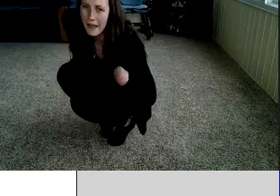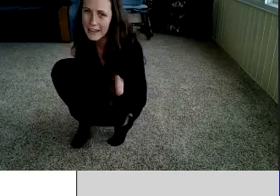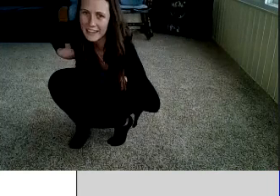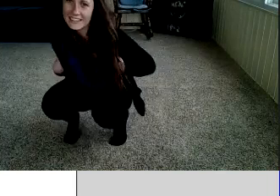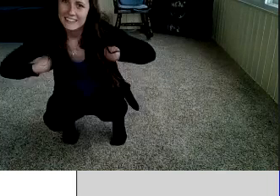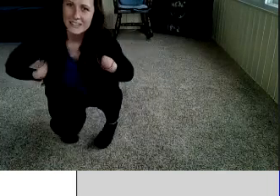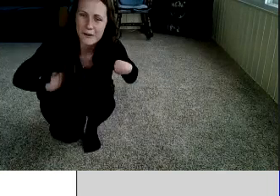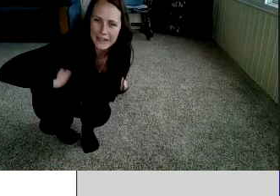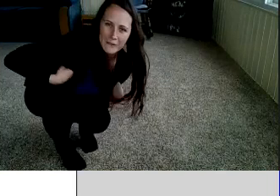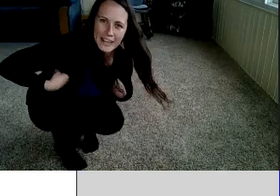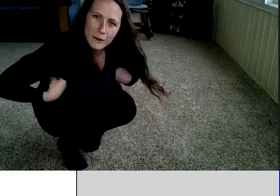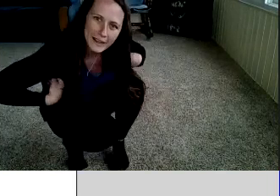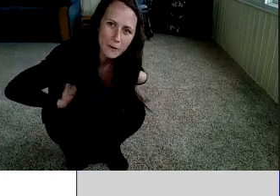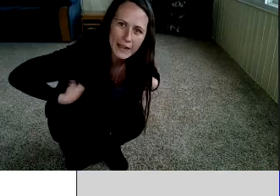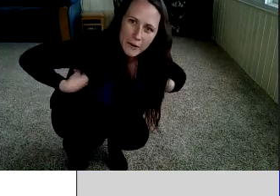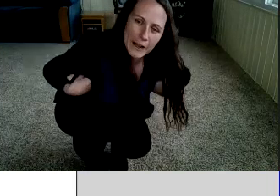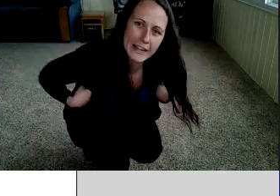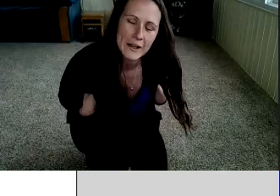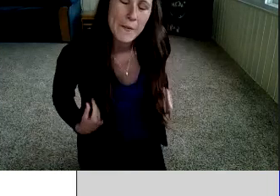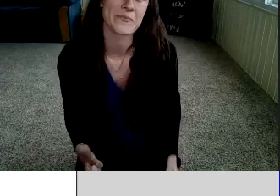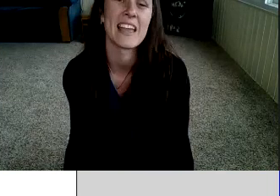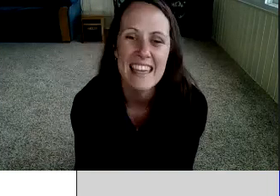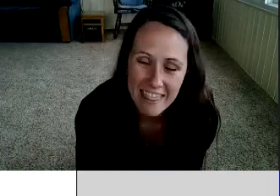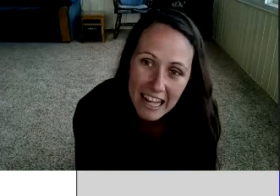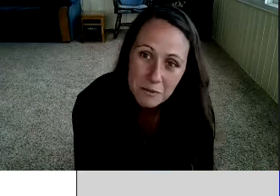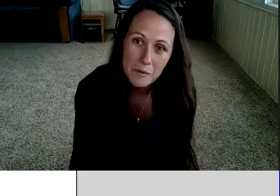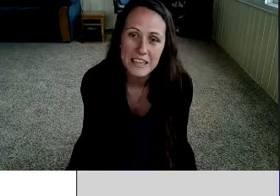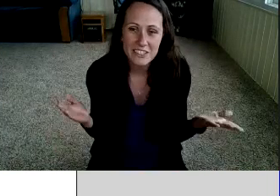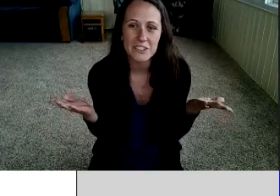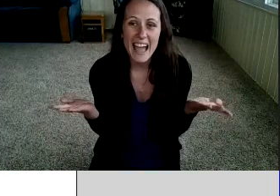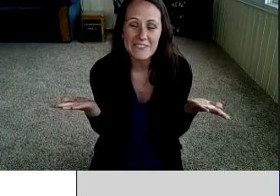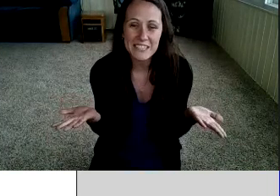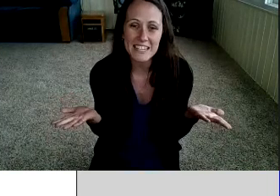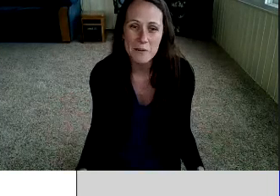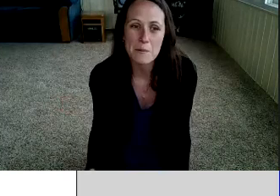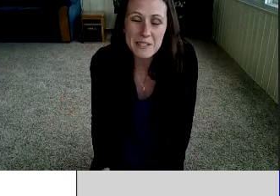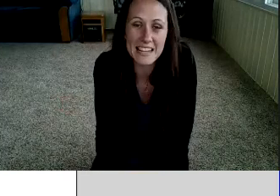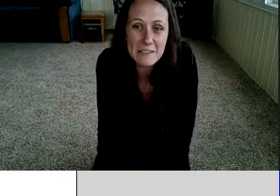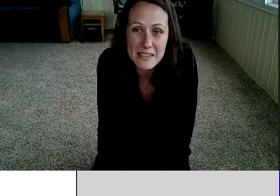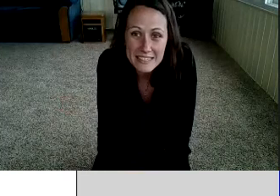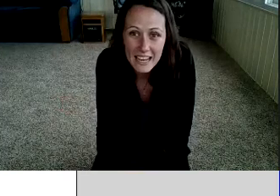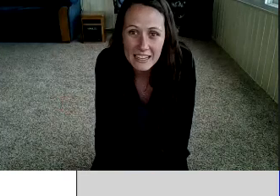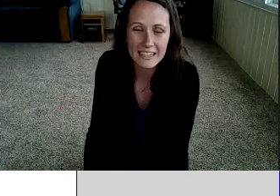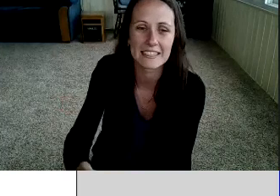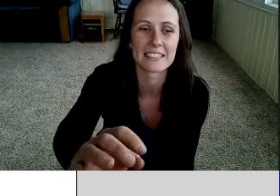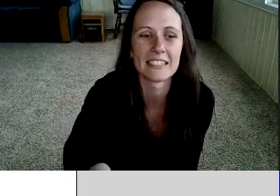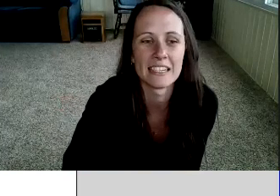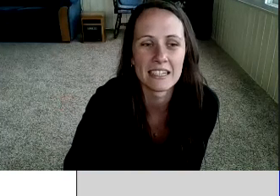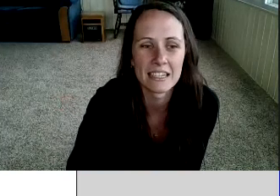quack, quack, quack, quack, quack, quack, quack. That's what we can do every time we pretend to be a